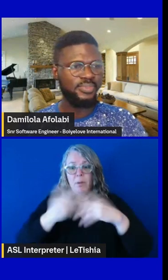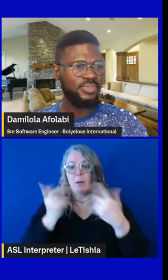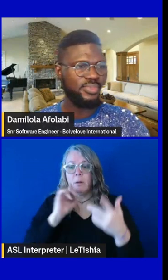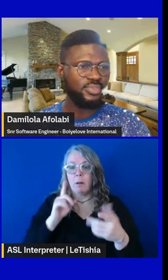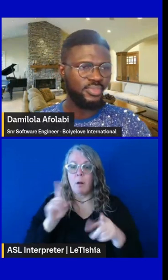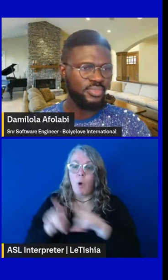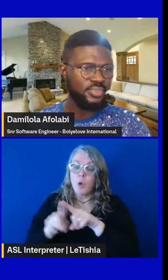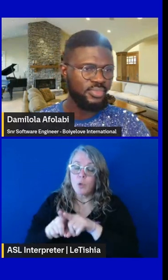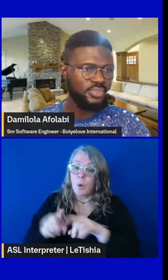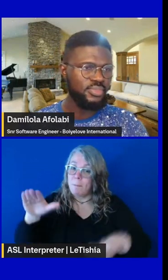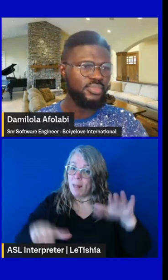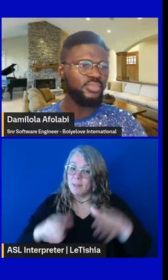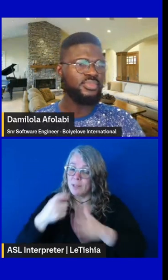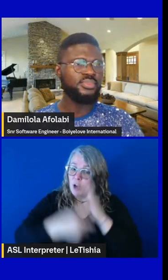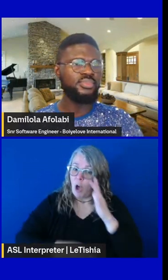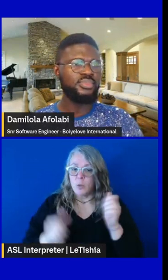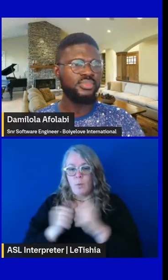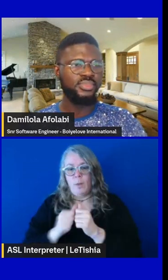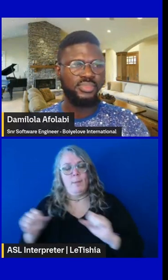reliability.